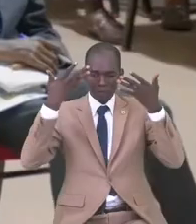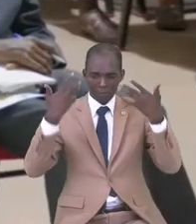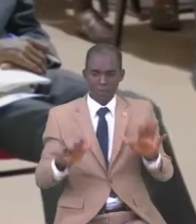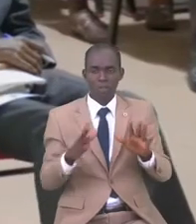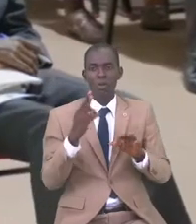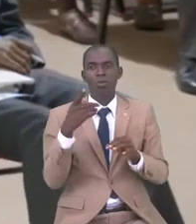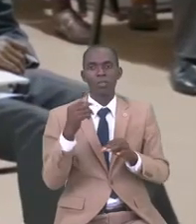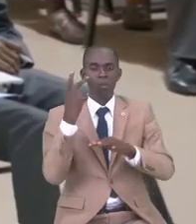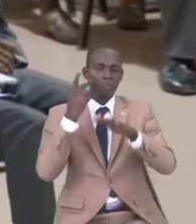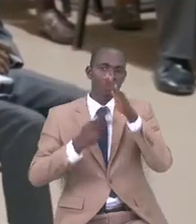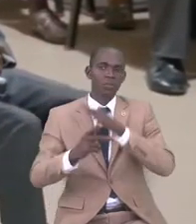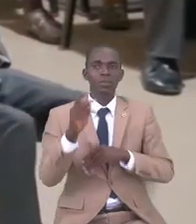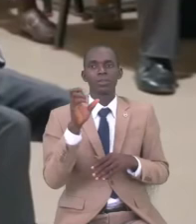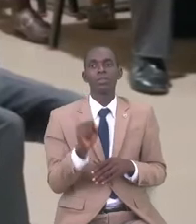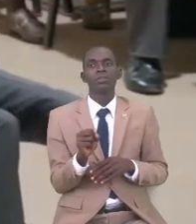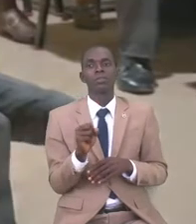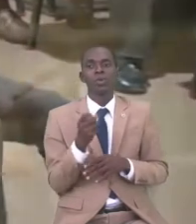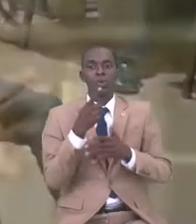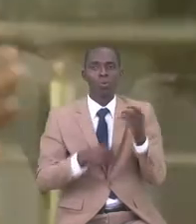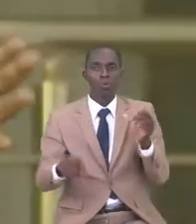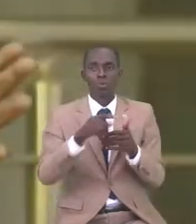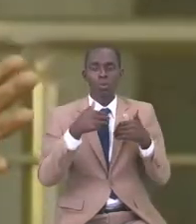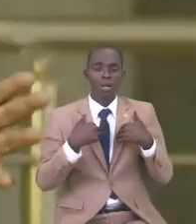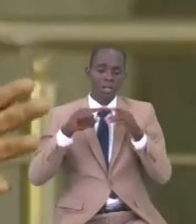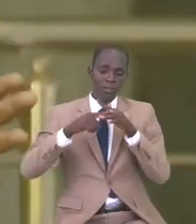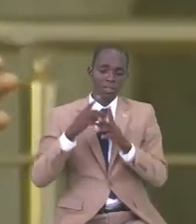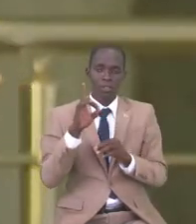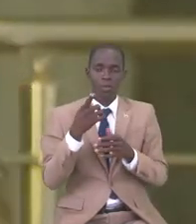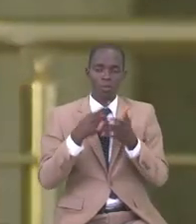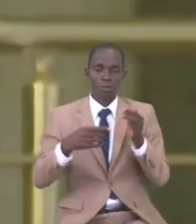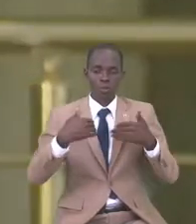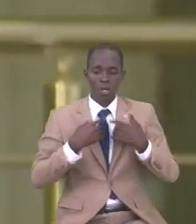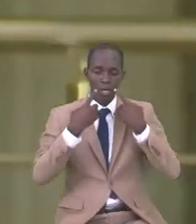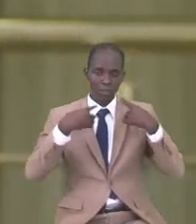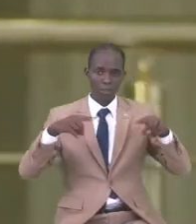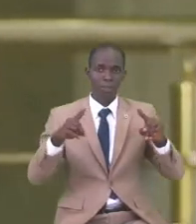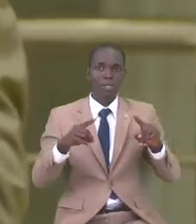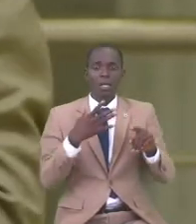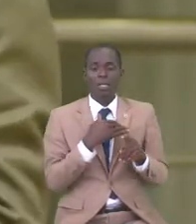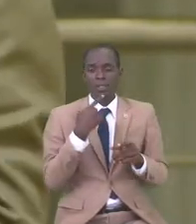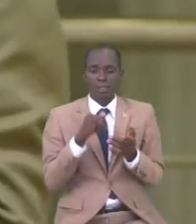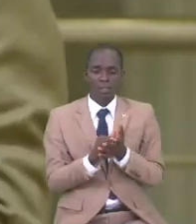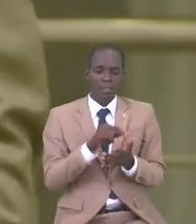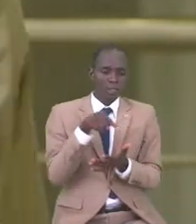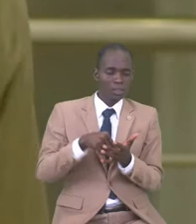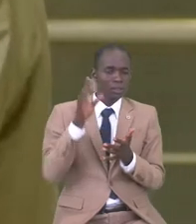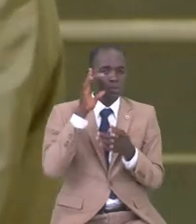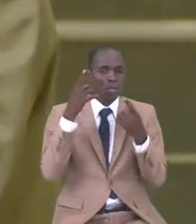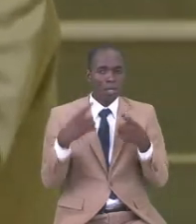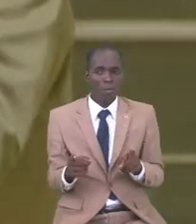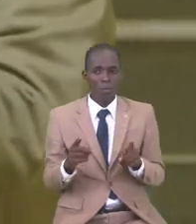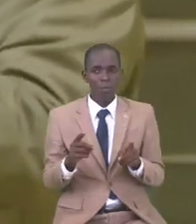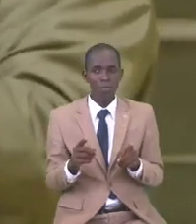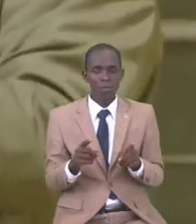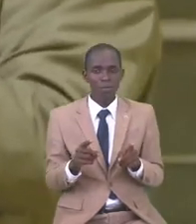prophecy. What you have started, what you have declared, and you said this will happen,